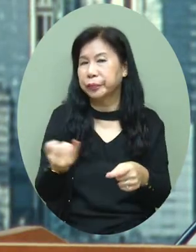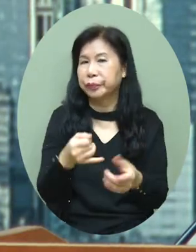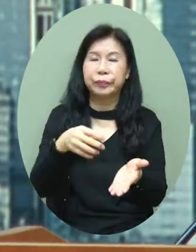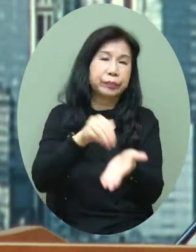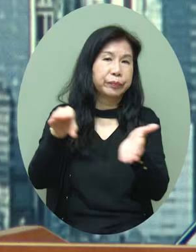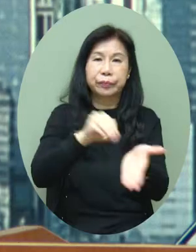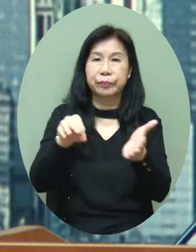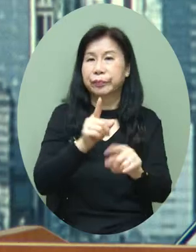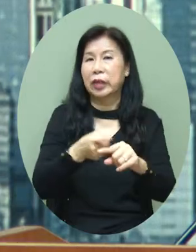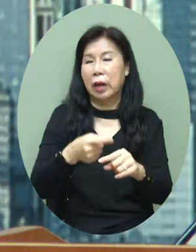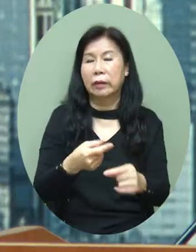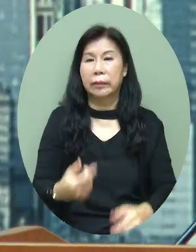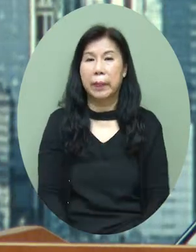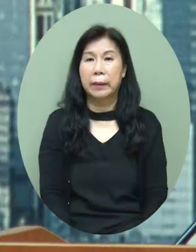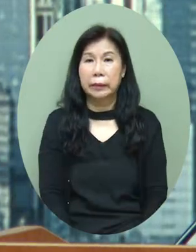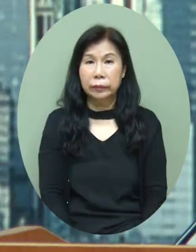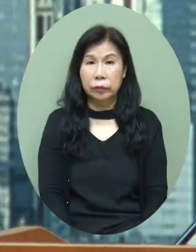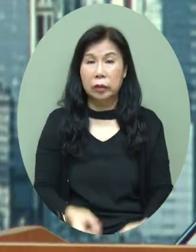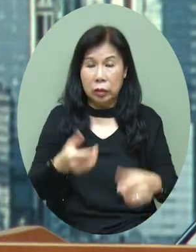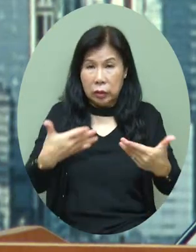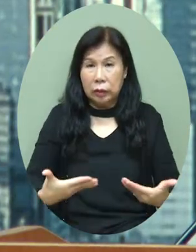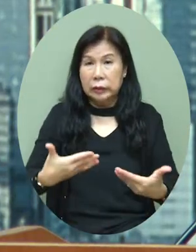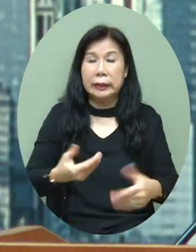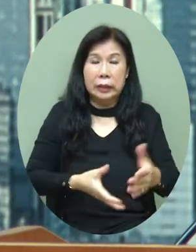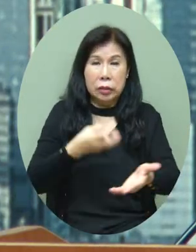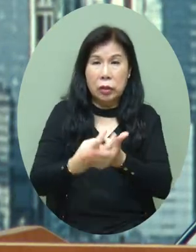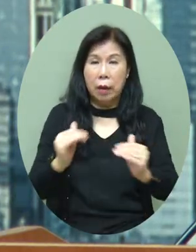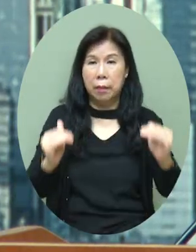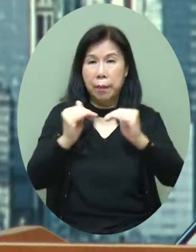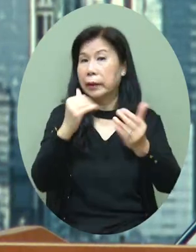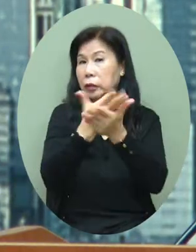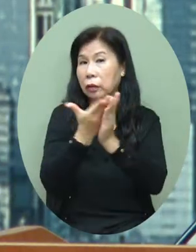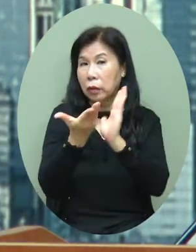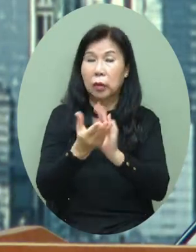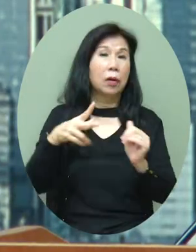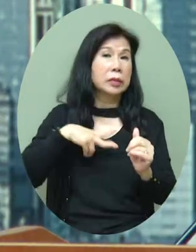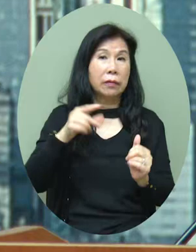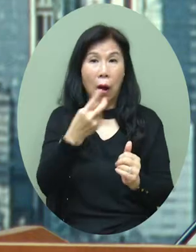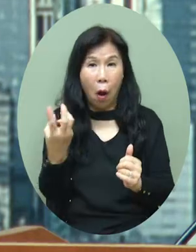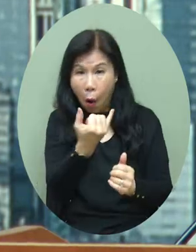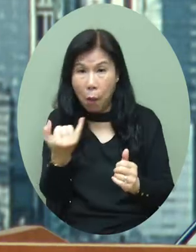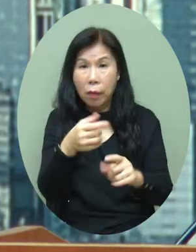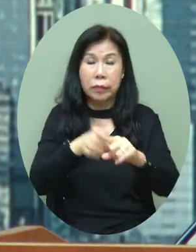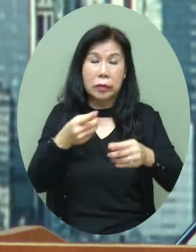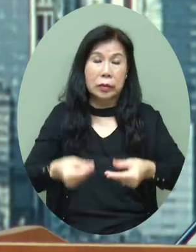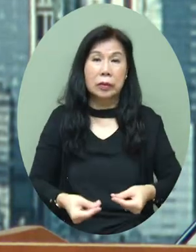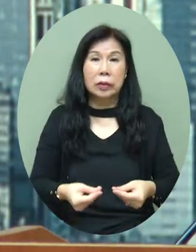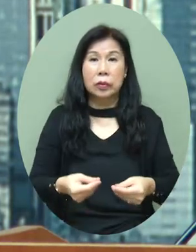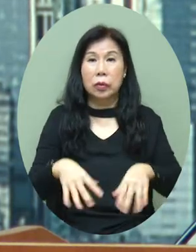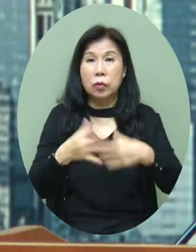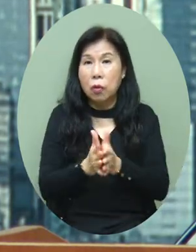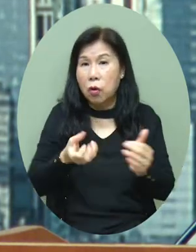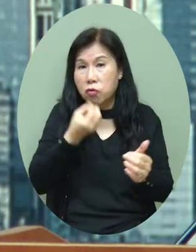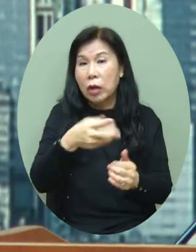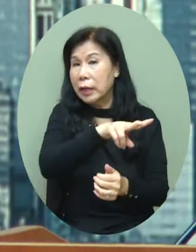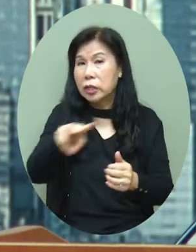of 2.5% across the board is a decision taken after balancing factors including the increase in the cost